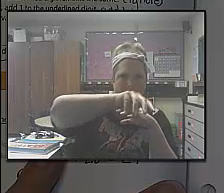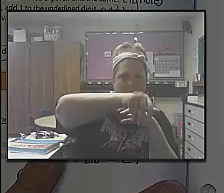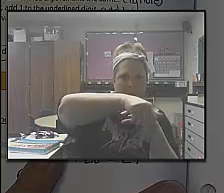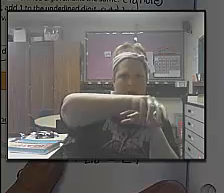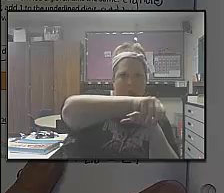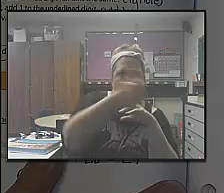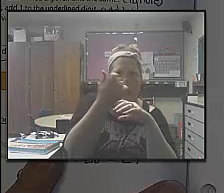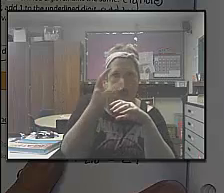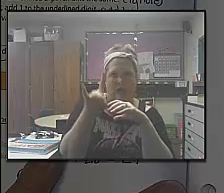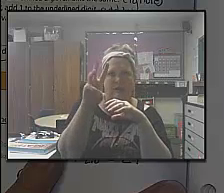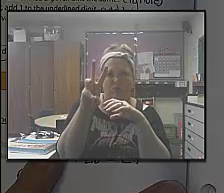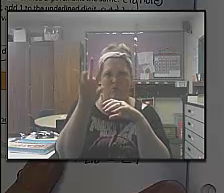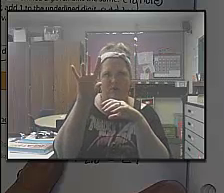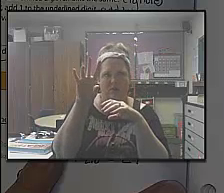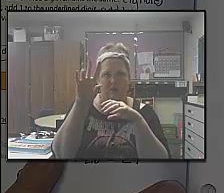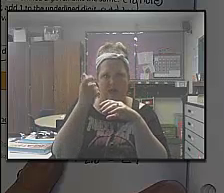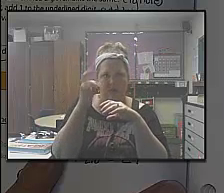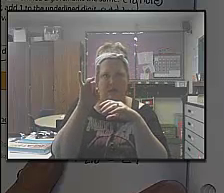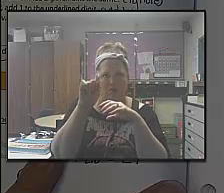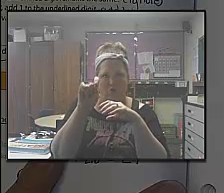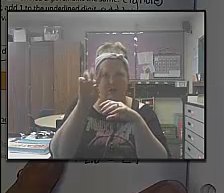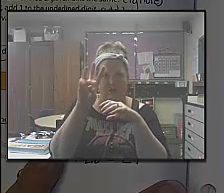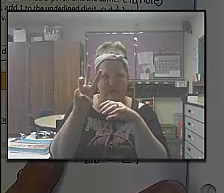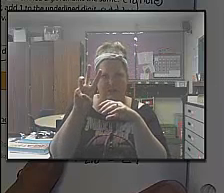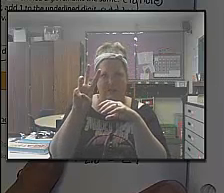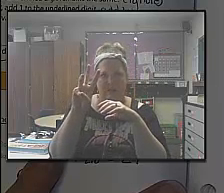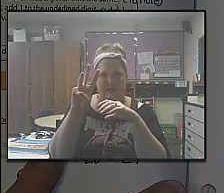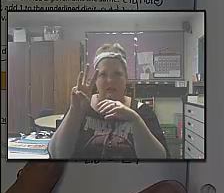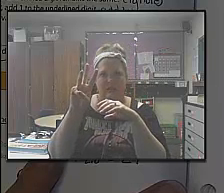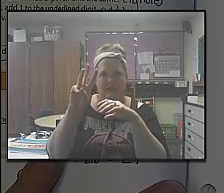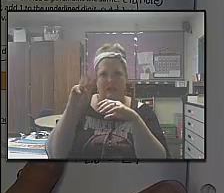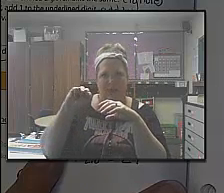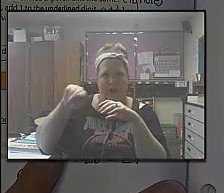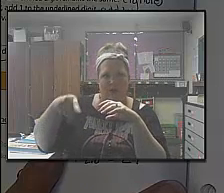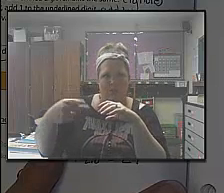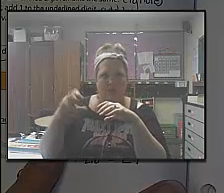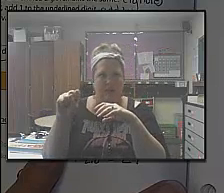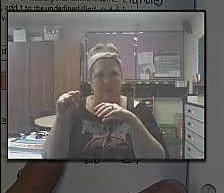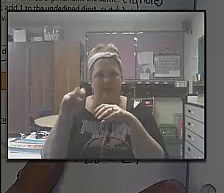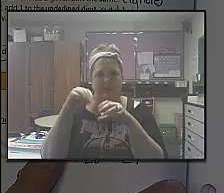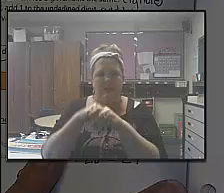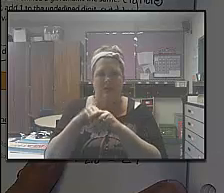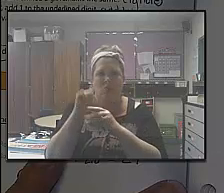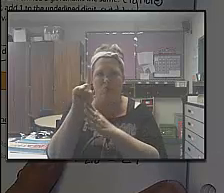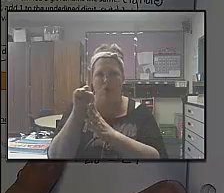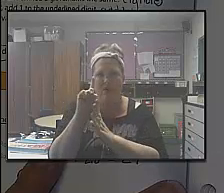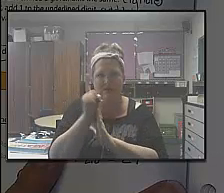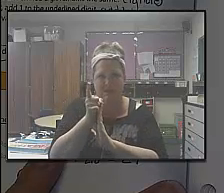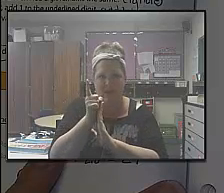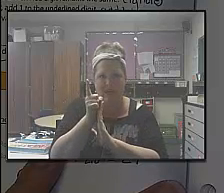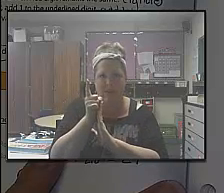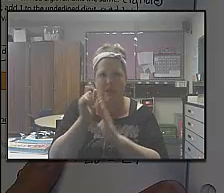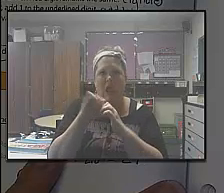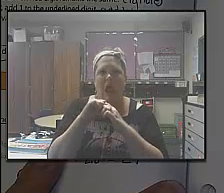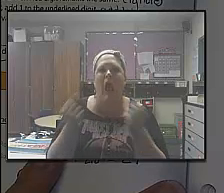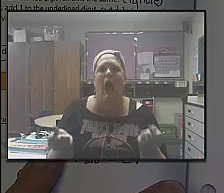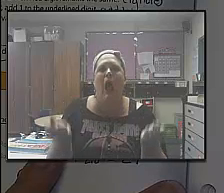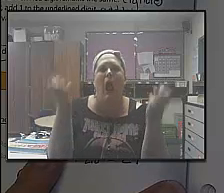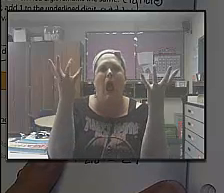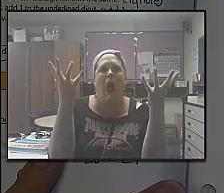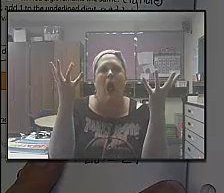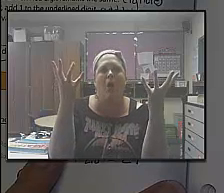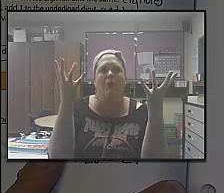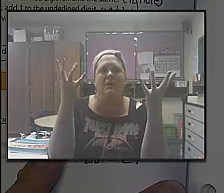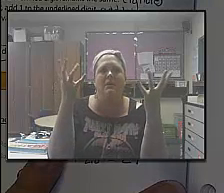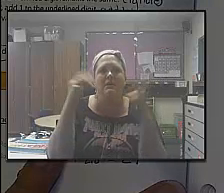18.6 times in 1 second. So this is like unit rate. So it's saying how many miles